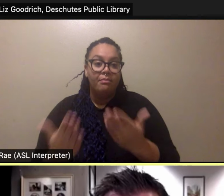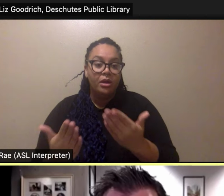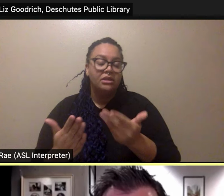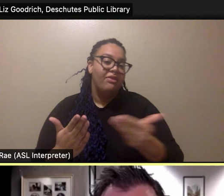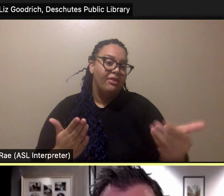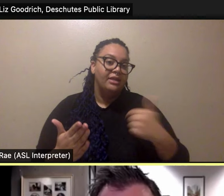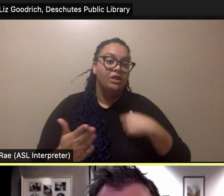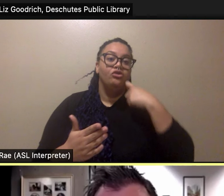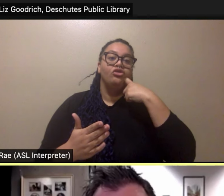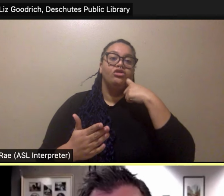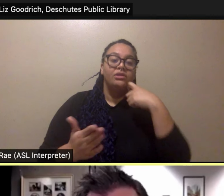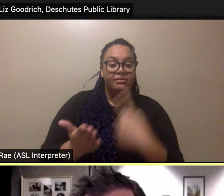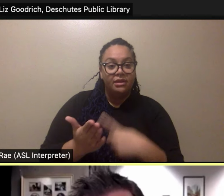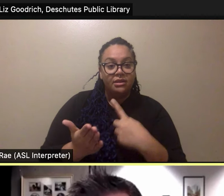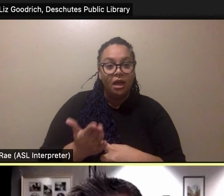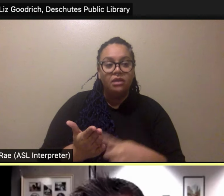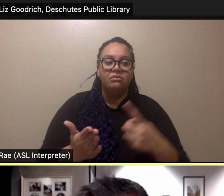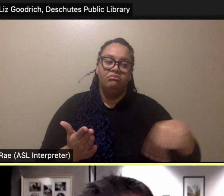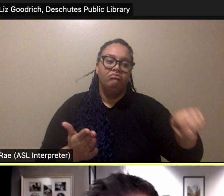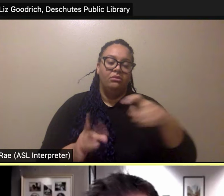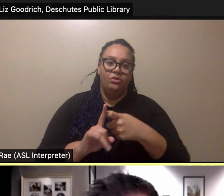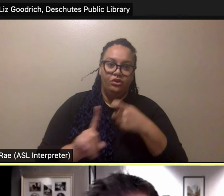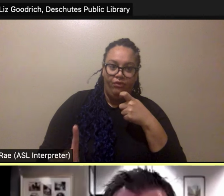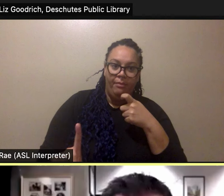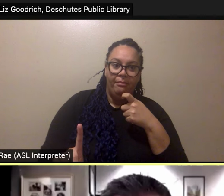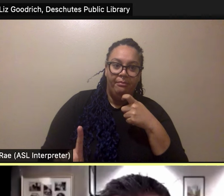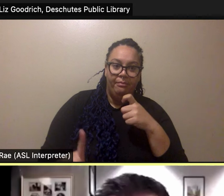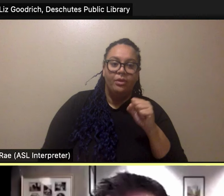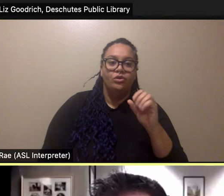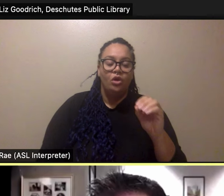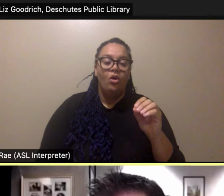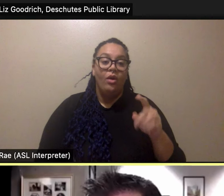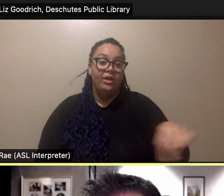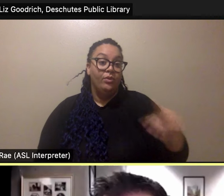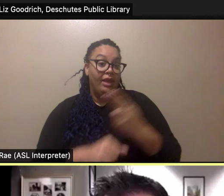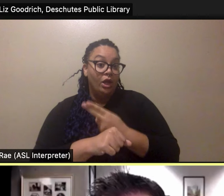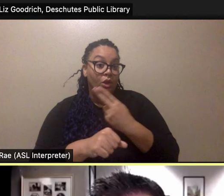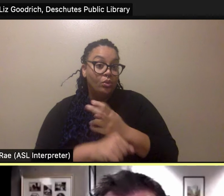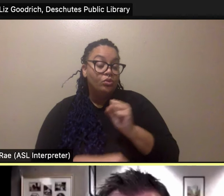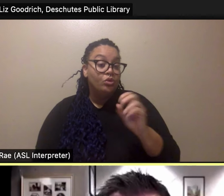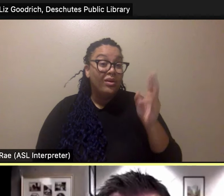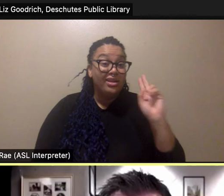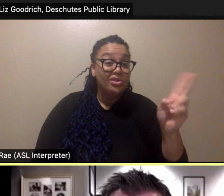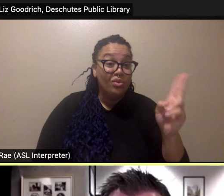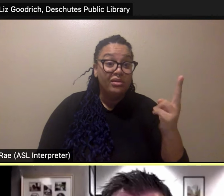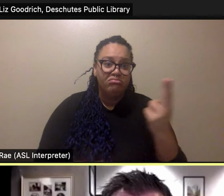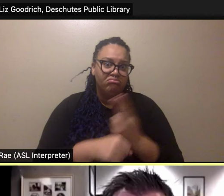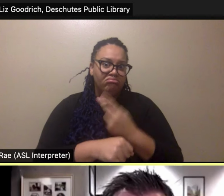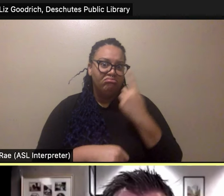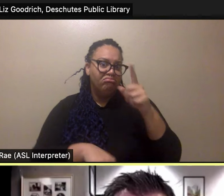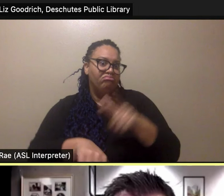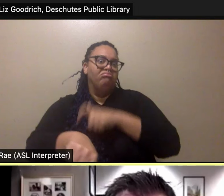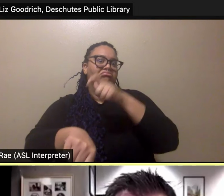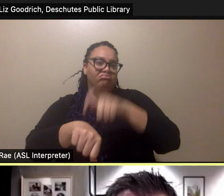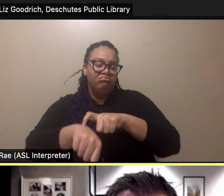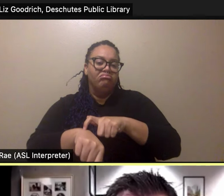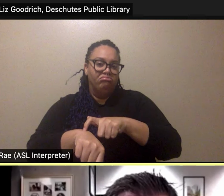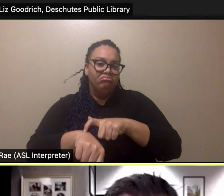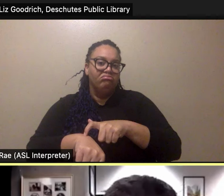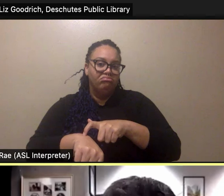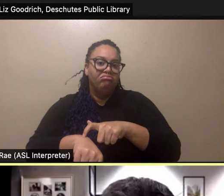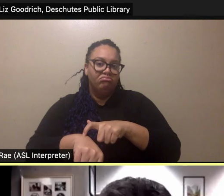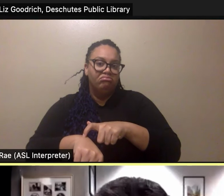talked about, those are the sources that the critical theorists used. So historians have known about this for a long time, and